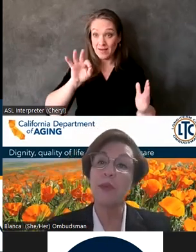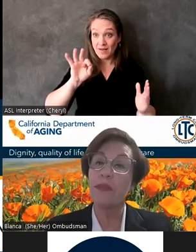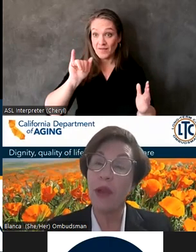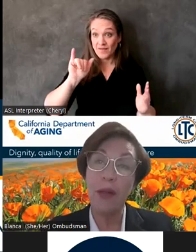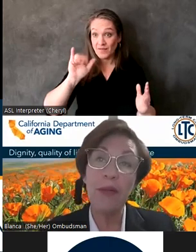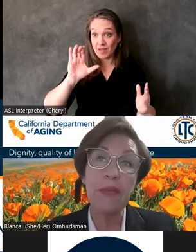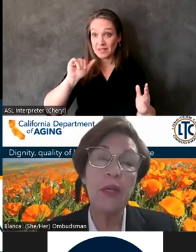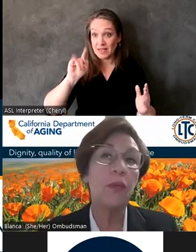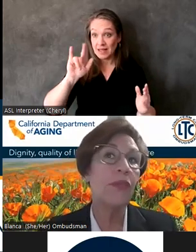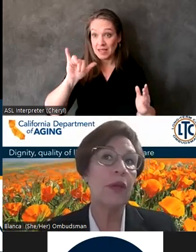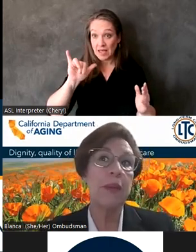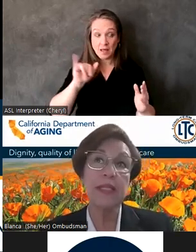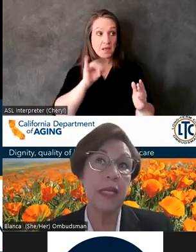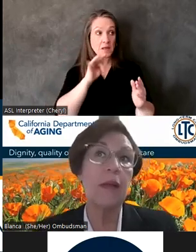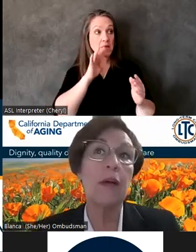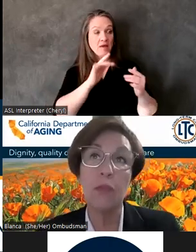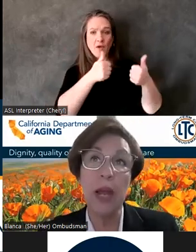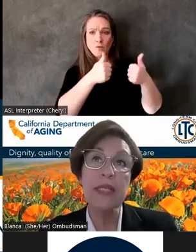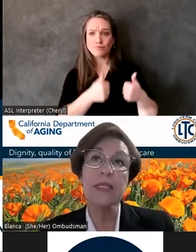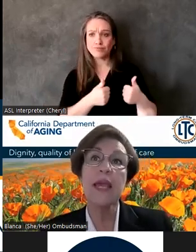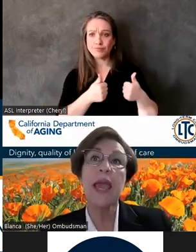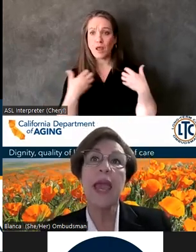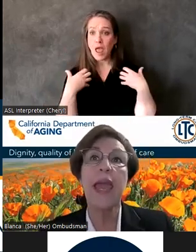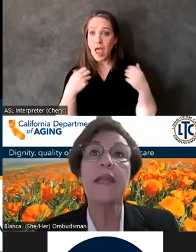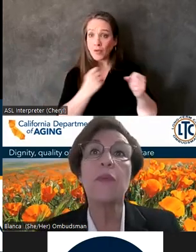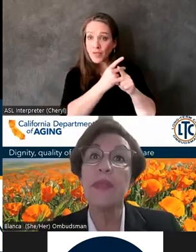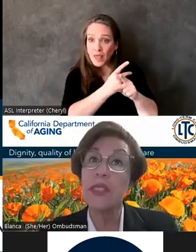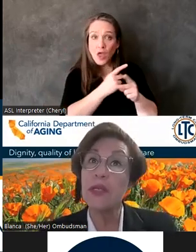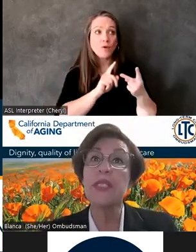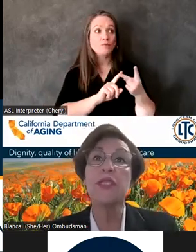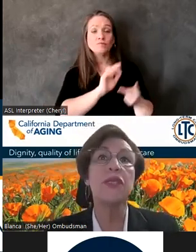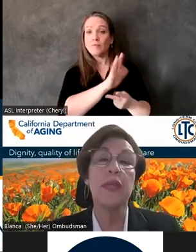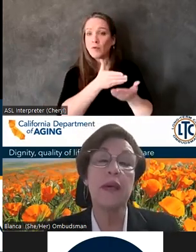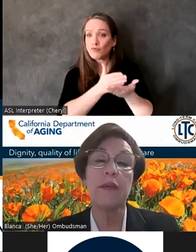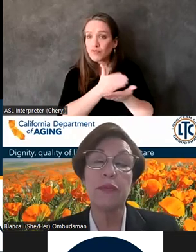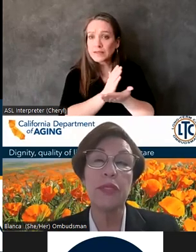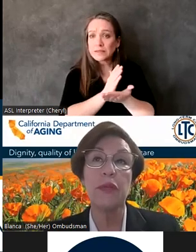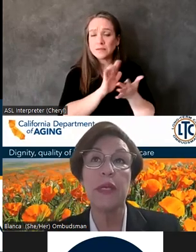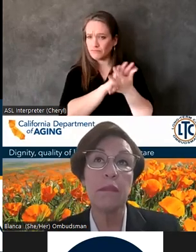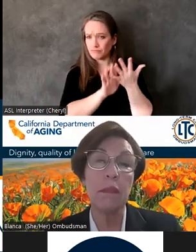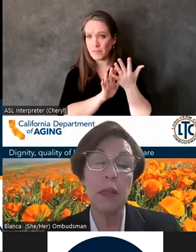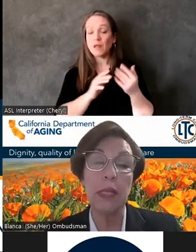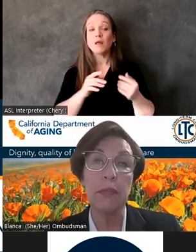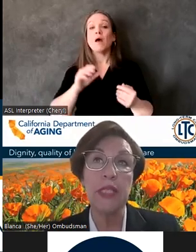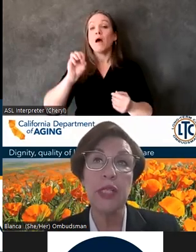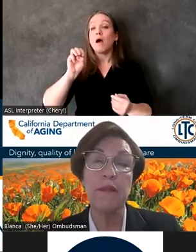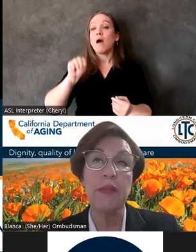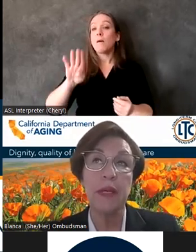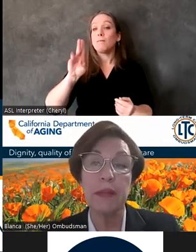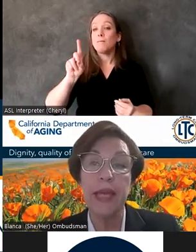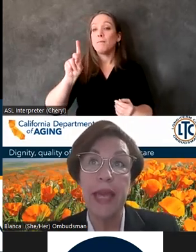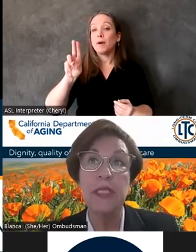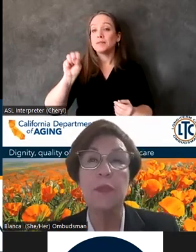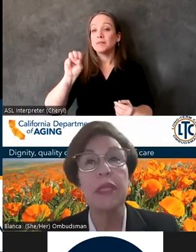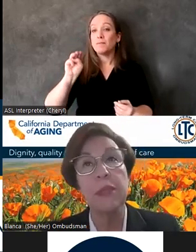compromise with their health, with their basic rights. And they do this to the completion of